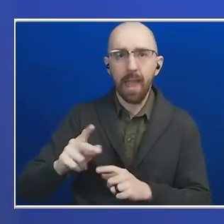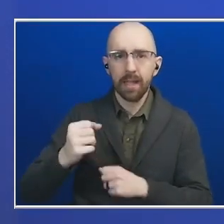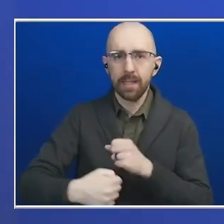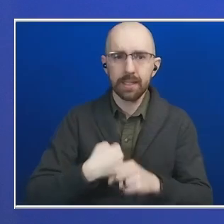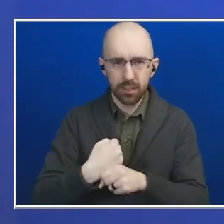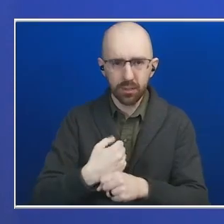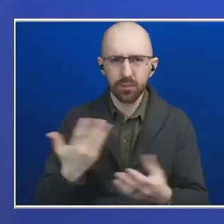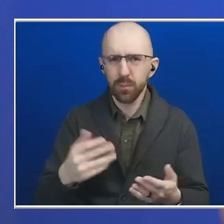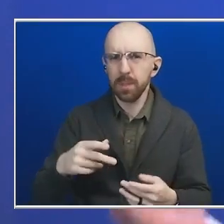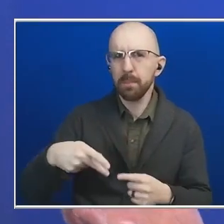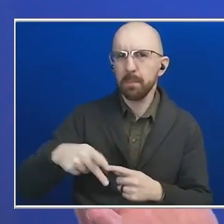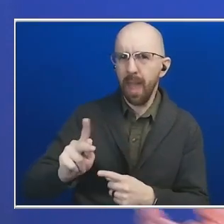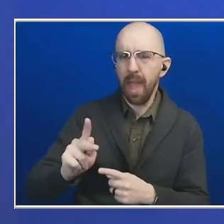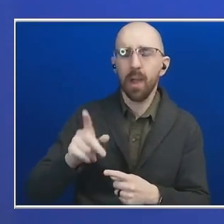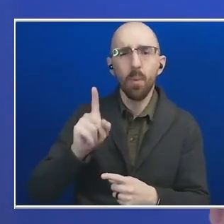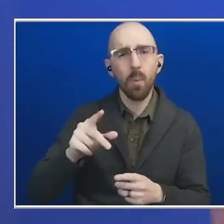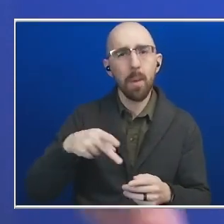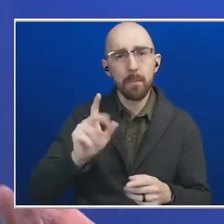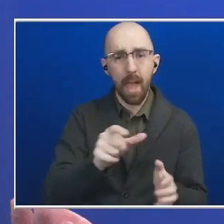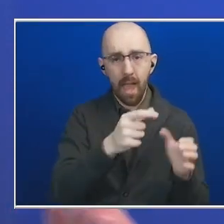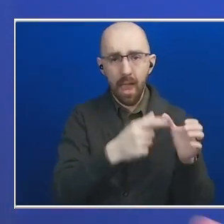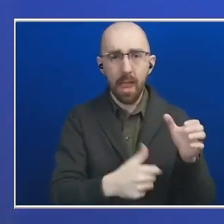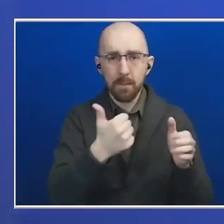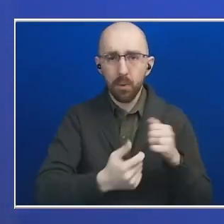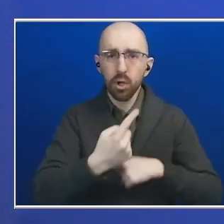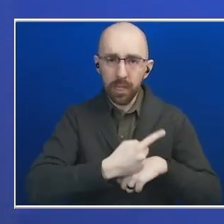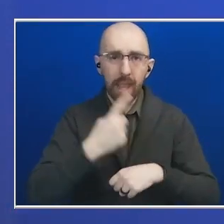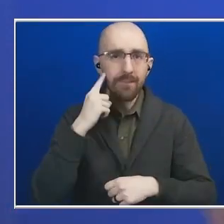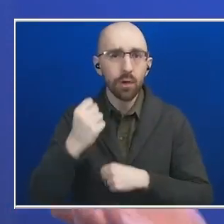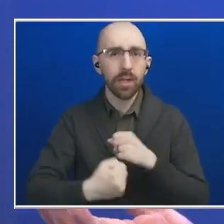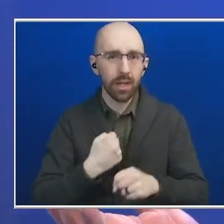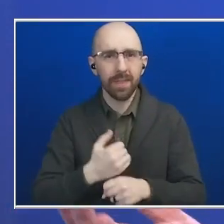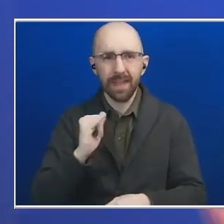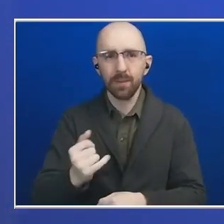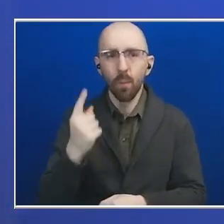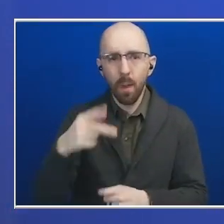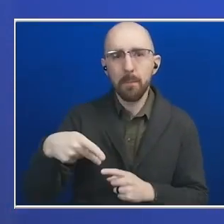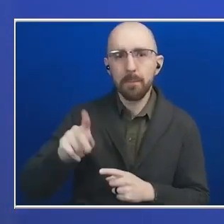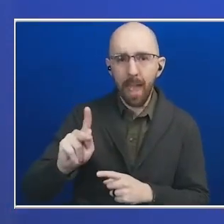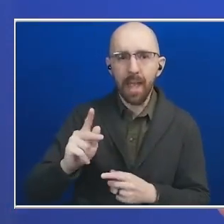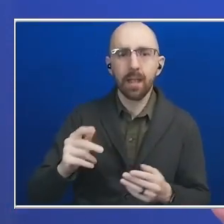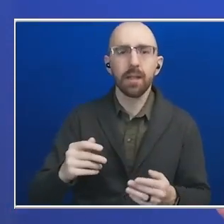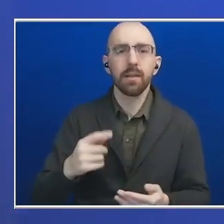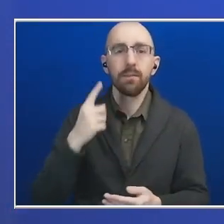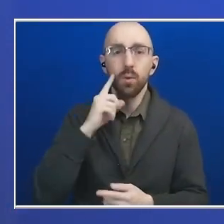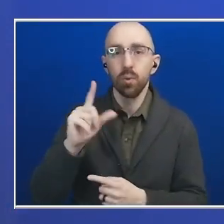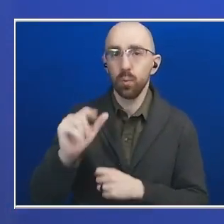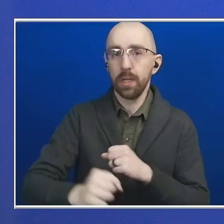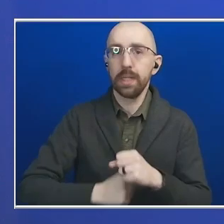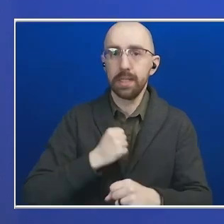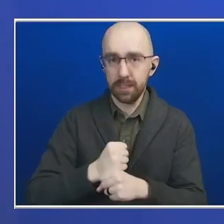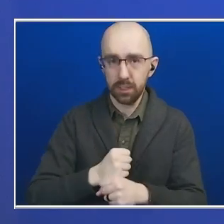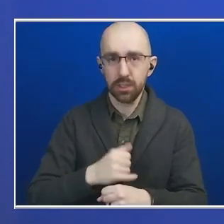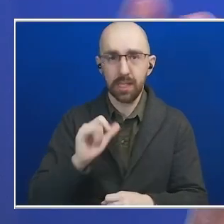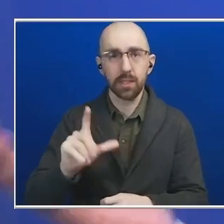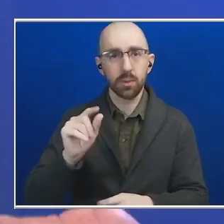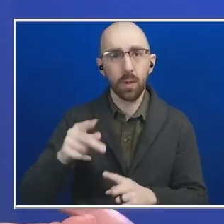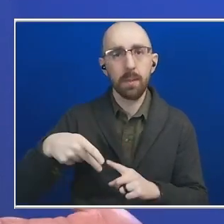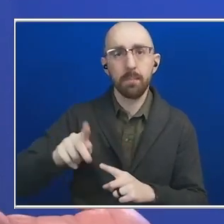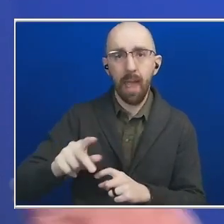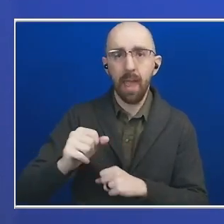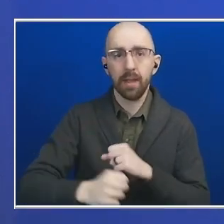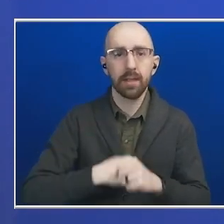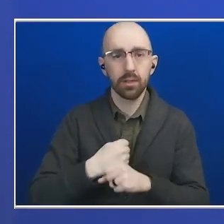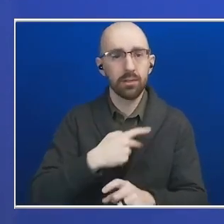1 pack per day for a year, that's 1 pack year. So 1 pack per day for 20 years, that's 20 pack years. Half a pack per day for